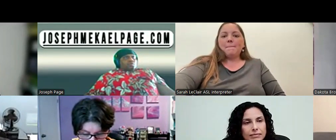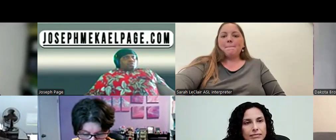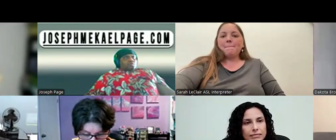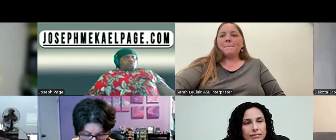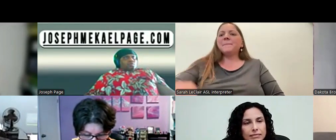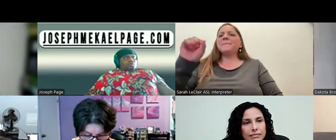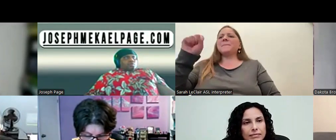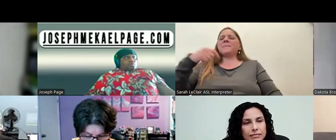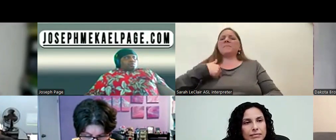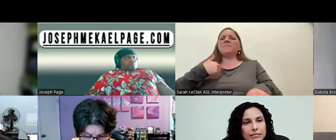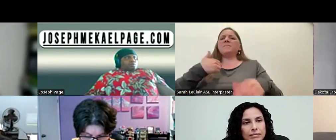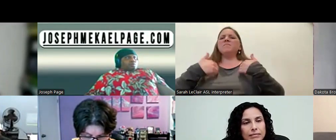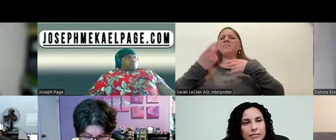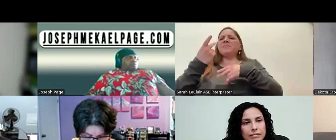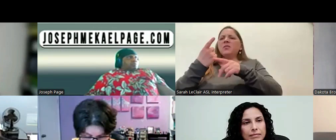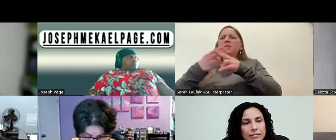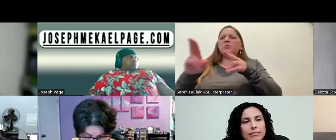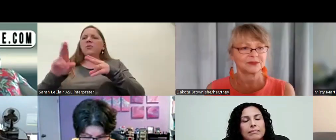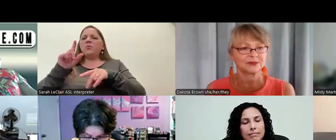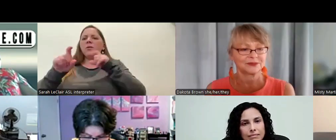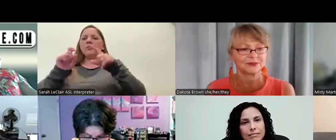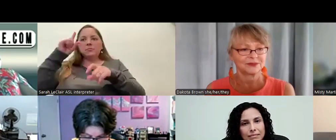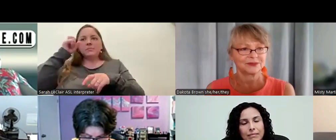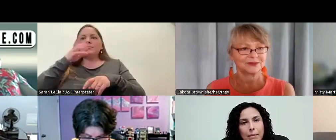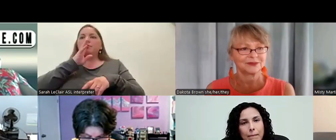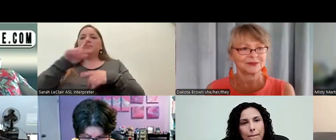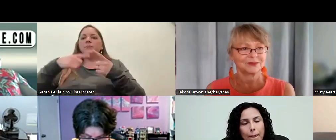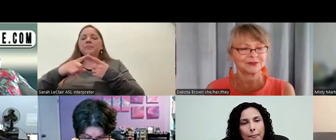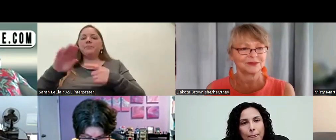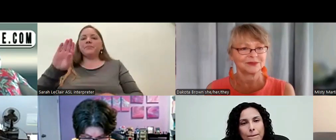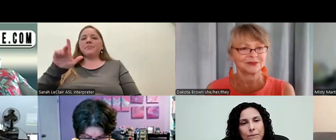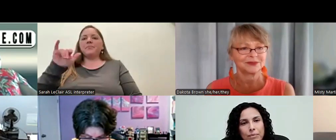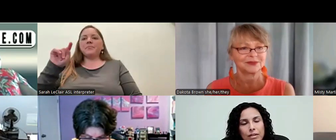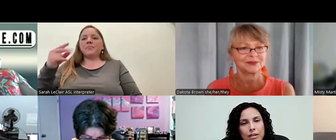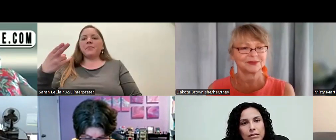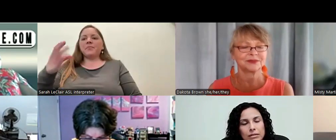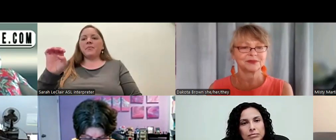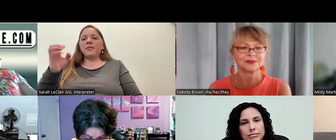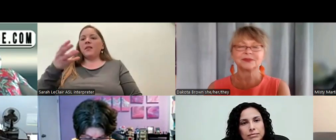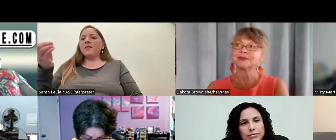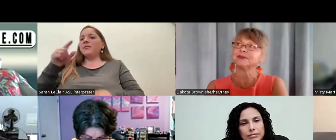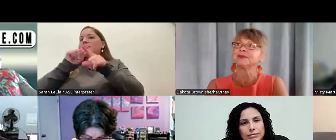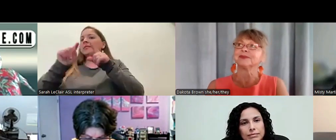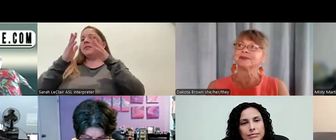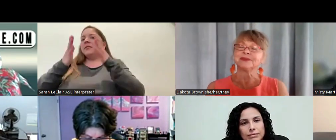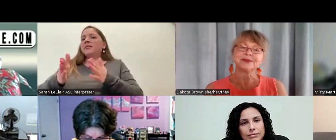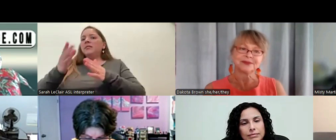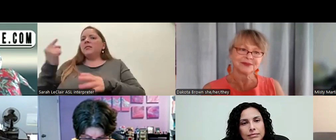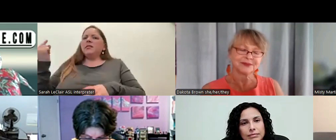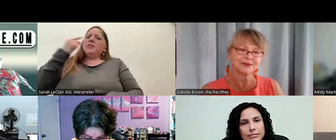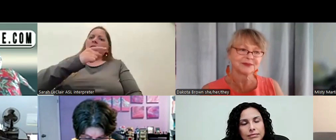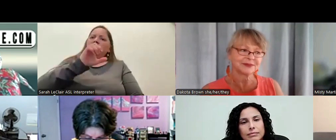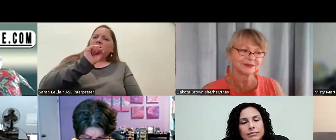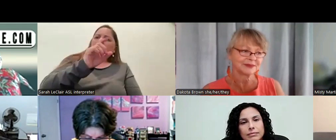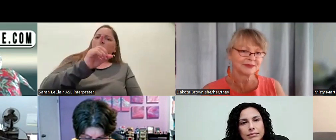Yeah, I just had a question since you brought up Blythe, and all of the specialists you're mentioning are like San Diego or LA